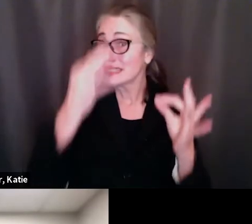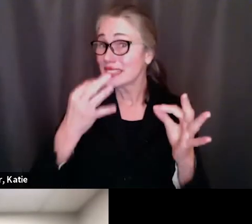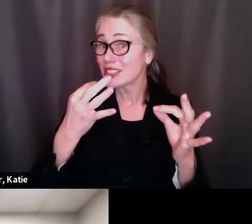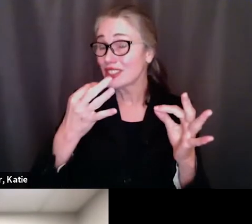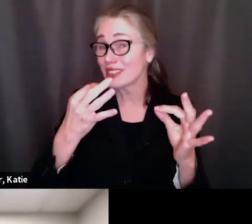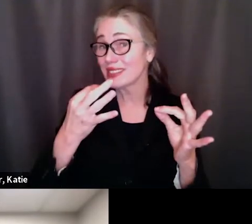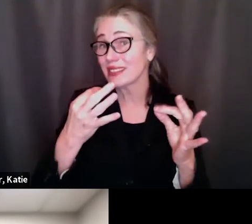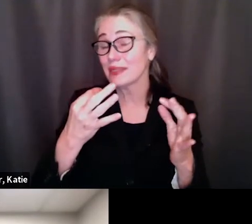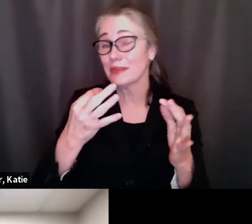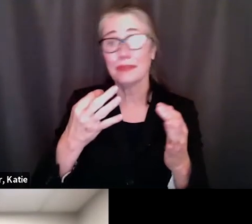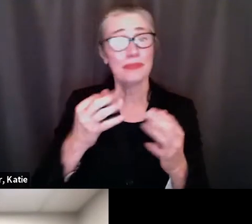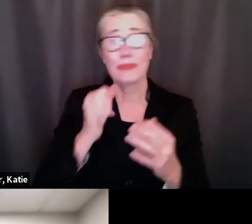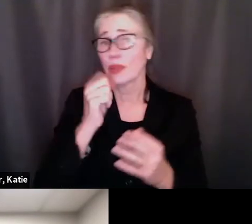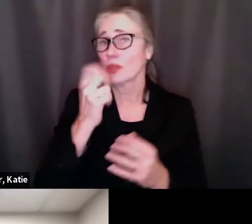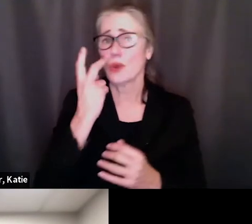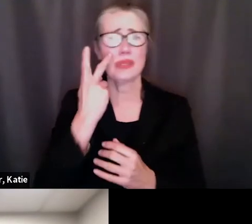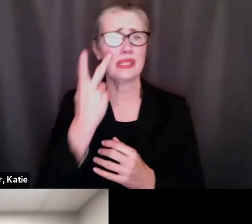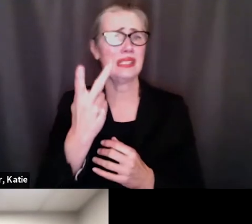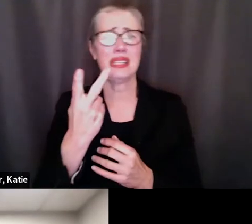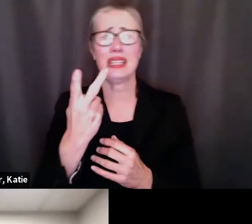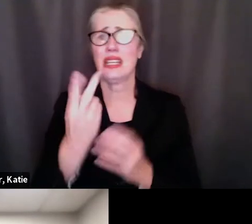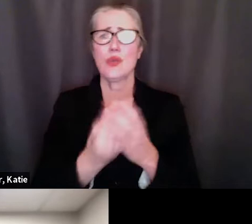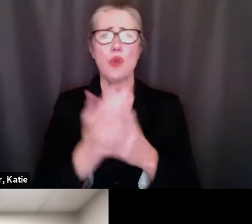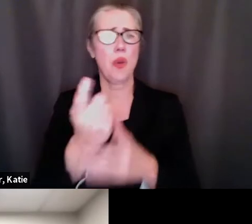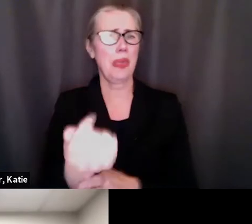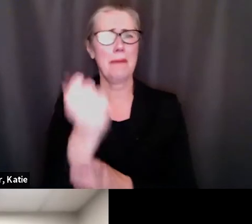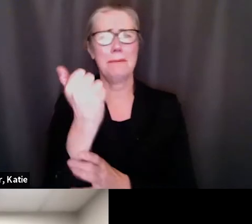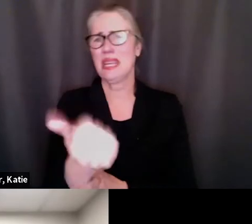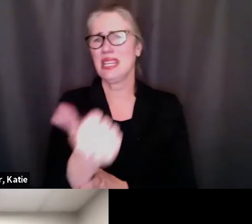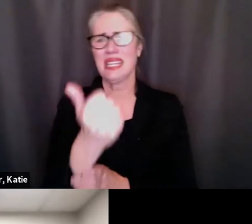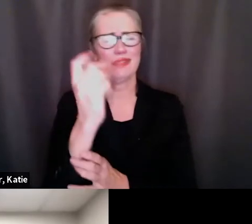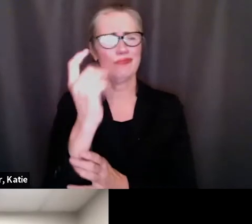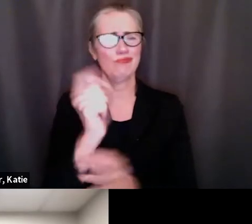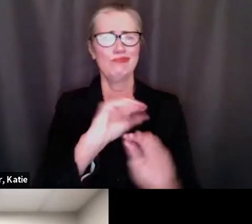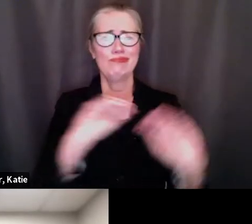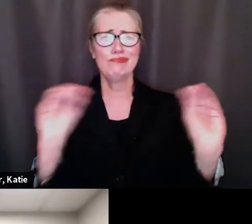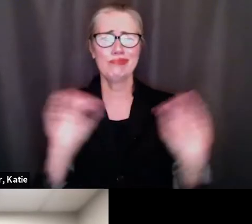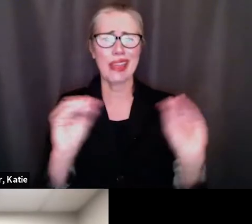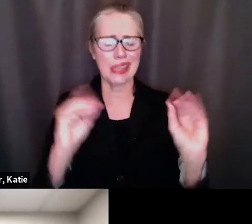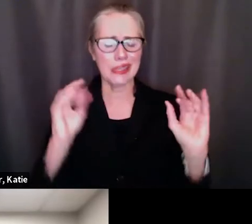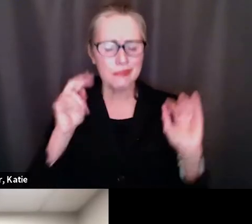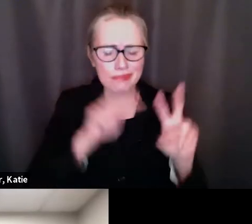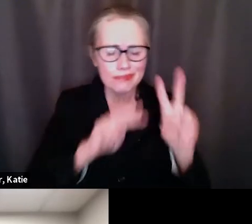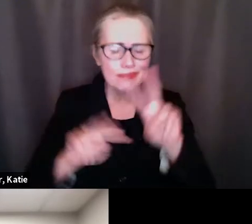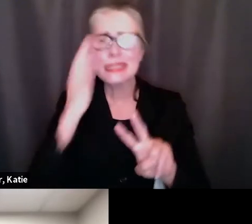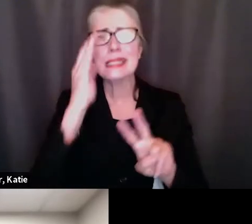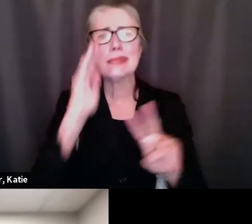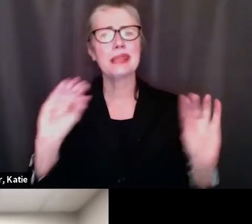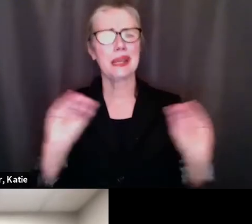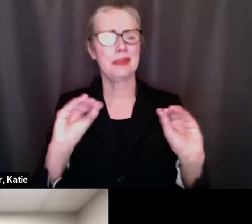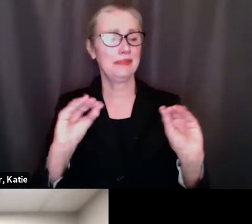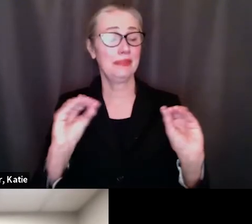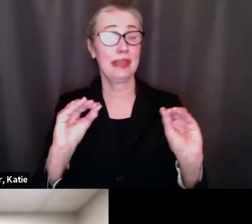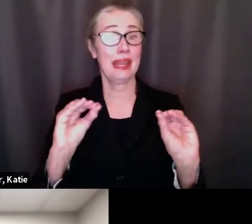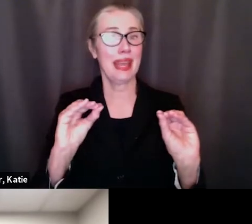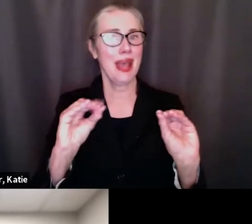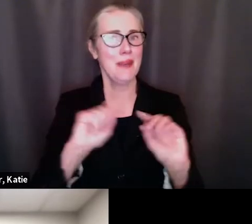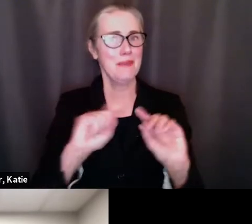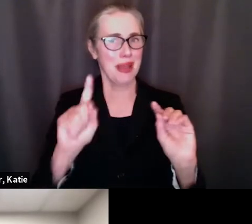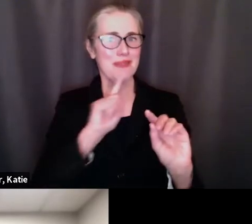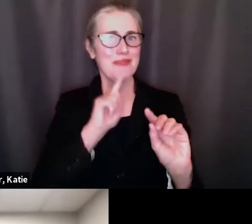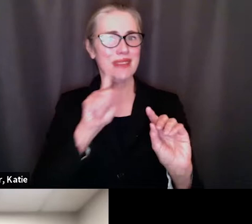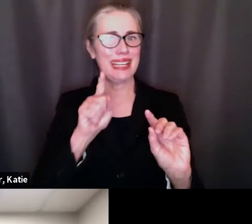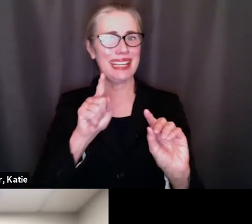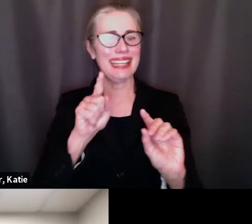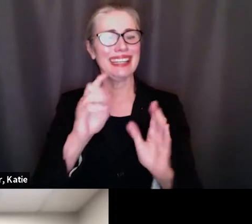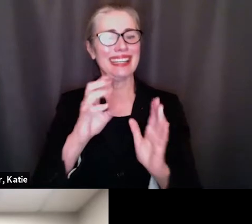and we don't see immediate growth or an immediate offshoot and the lesson that you know was